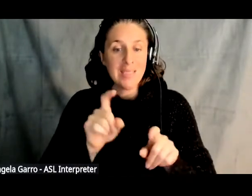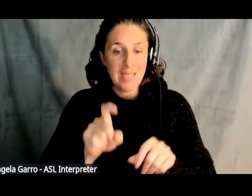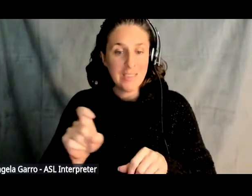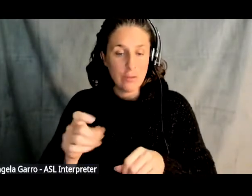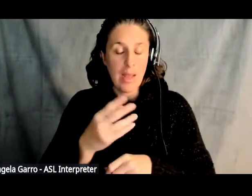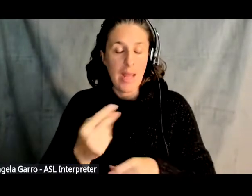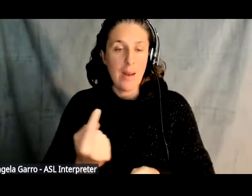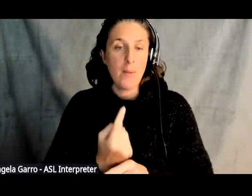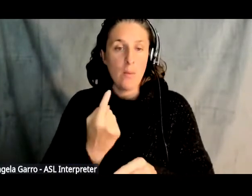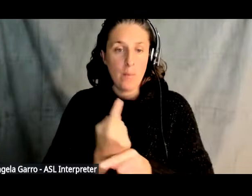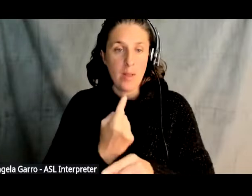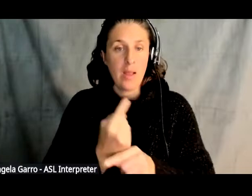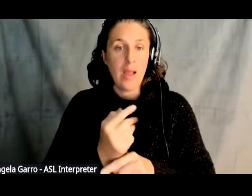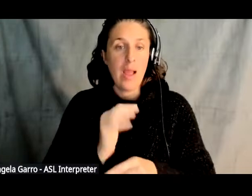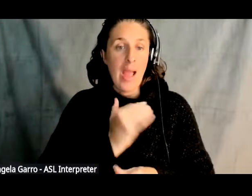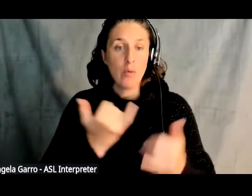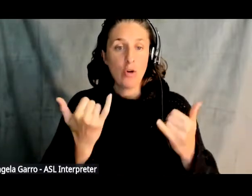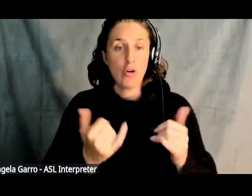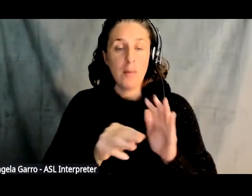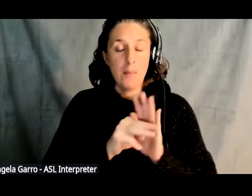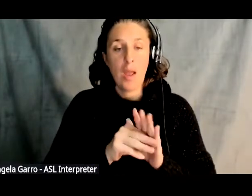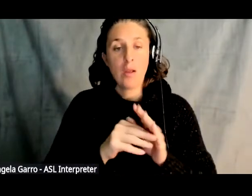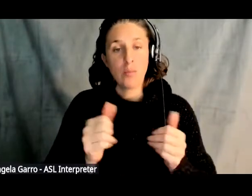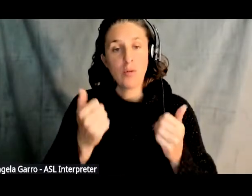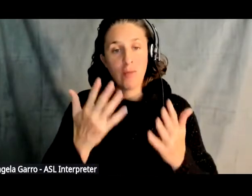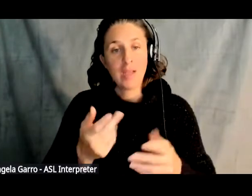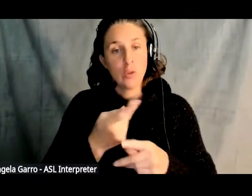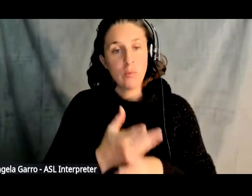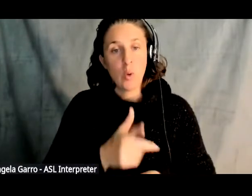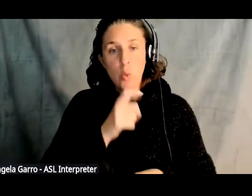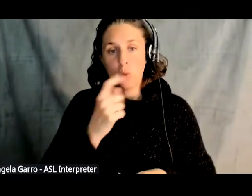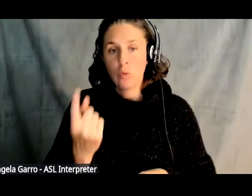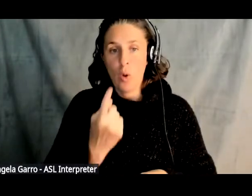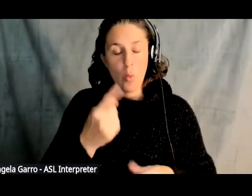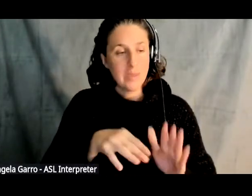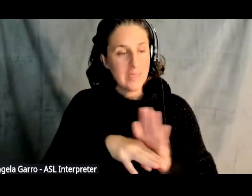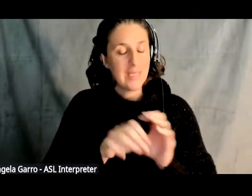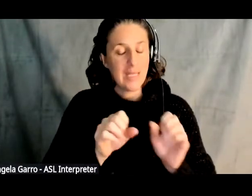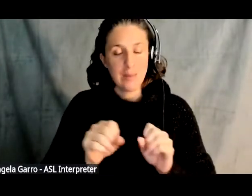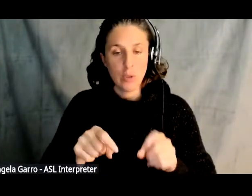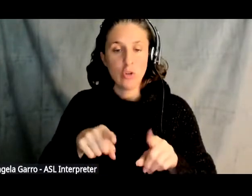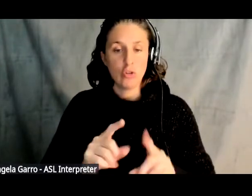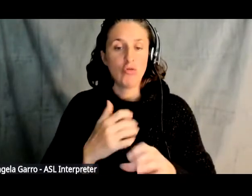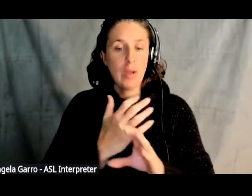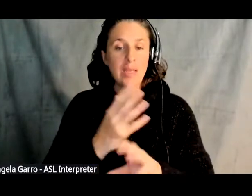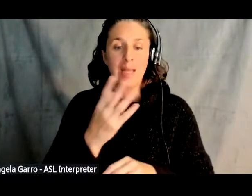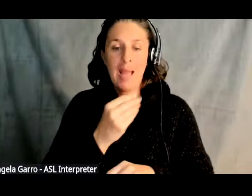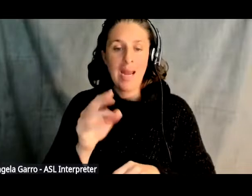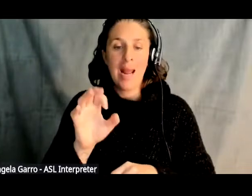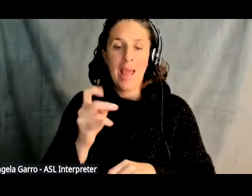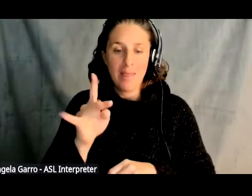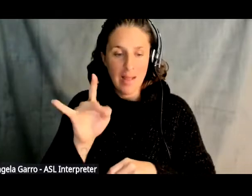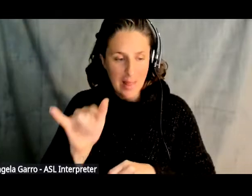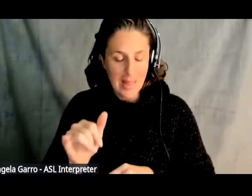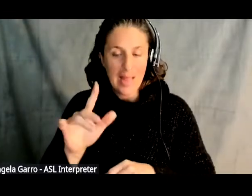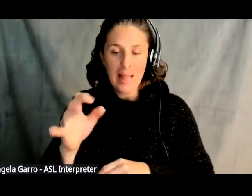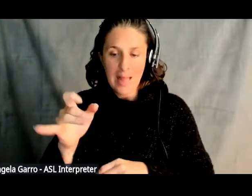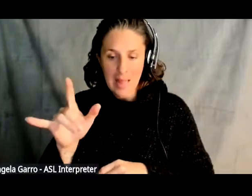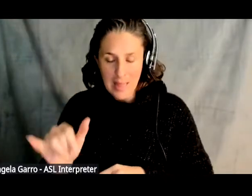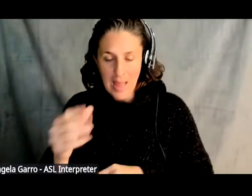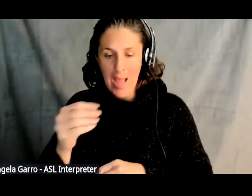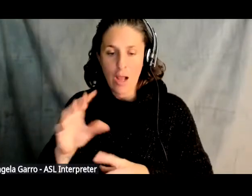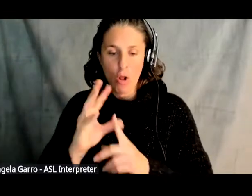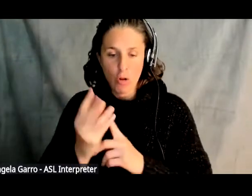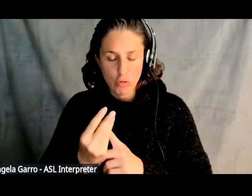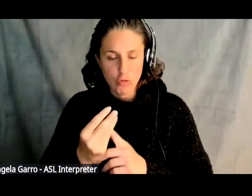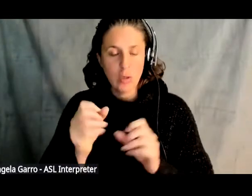appropriate. Our current model provides a supervisor who is always accessible during crises and who is ethically, legally, and culturally